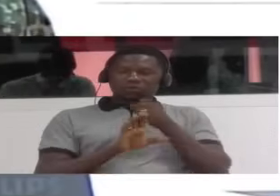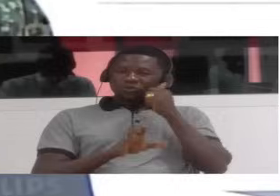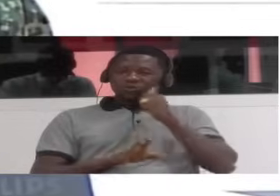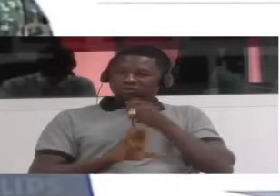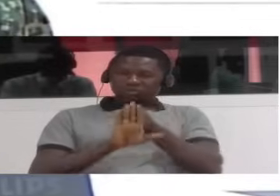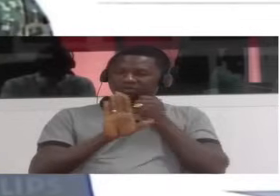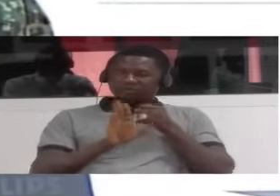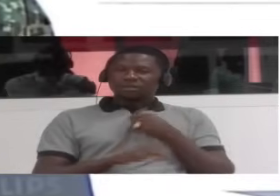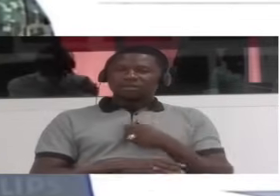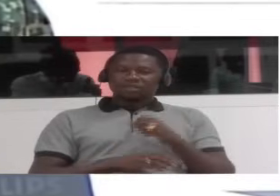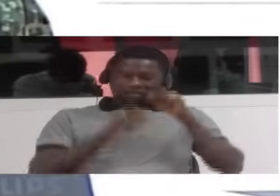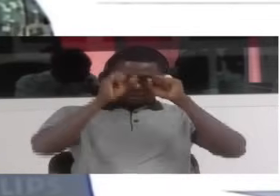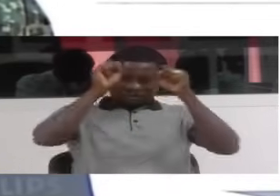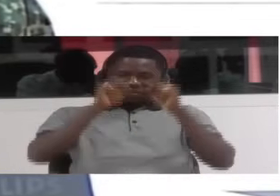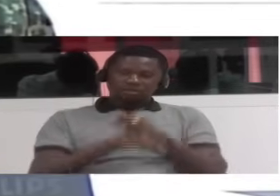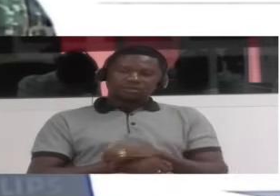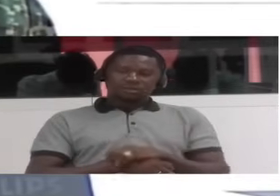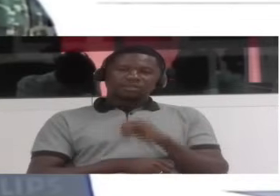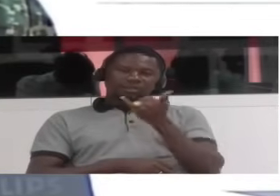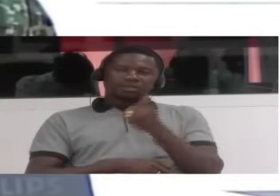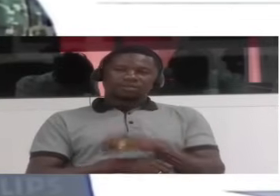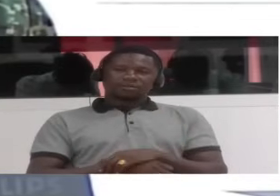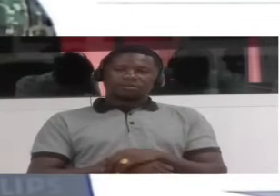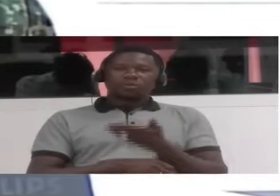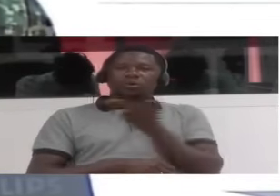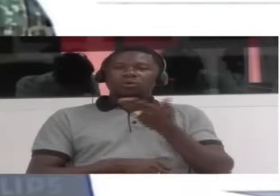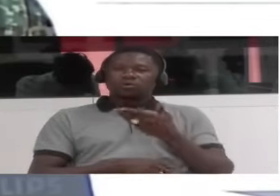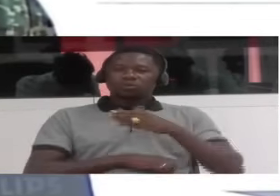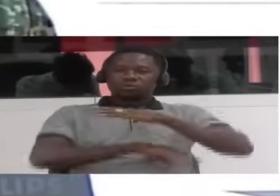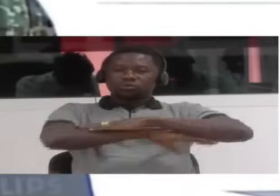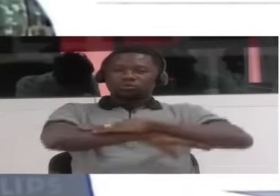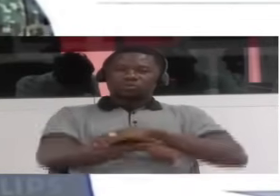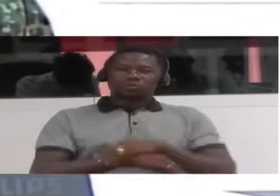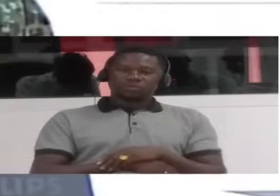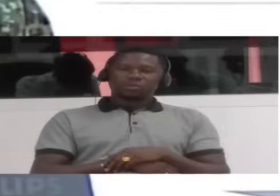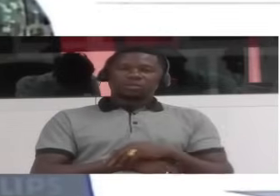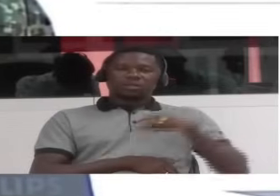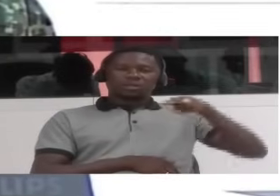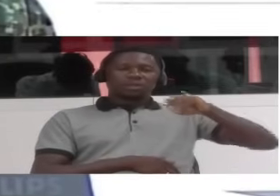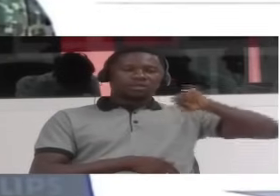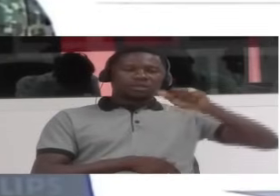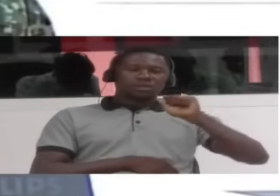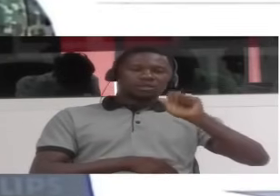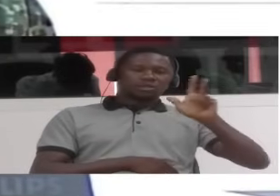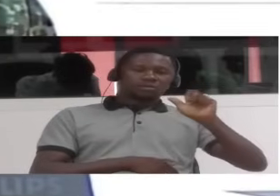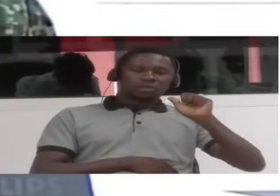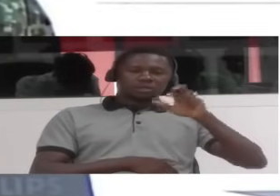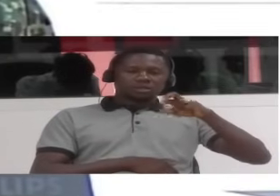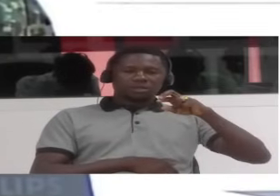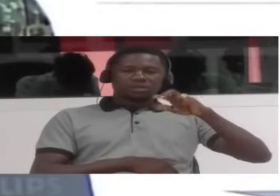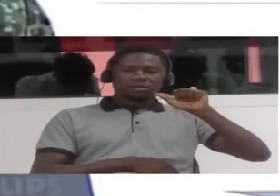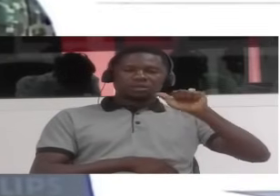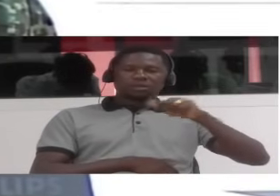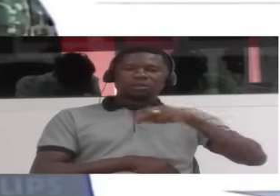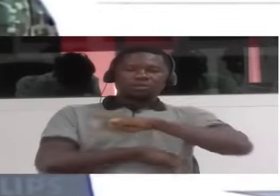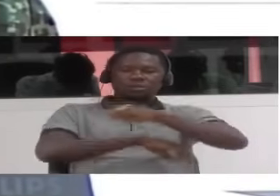sir. Good. So where did you go to school? Jawara Primary School. Which years did you